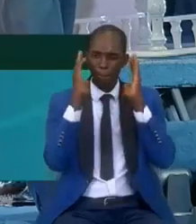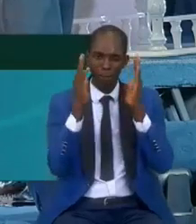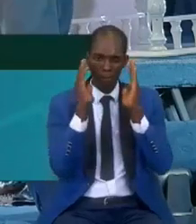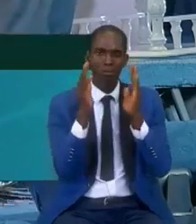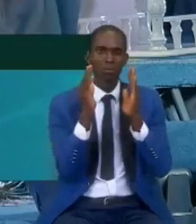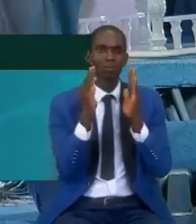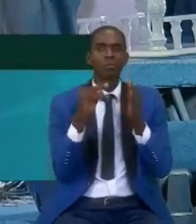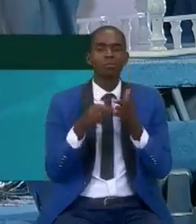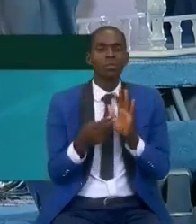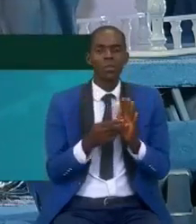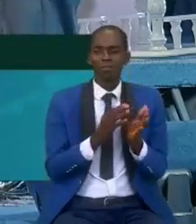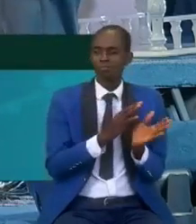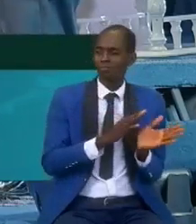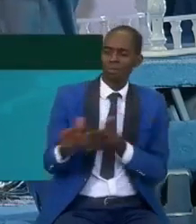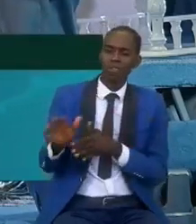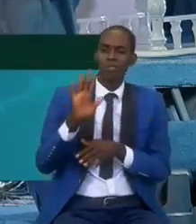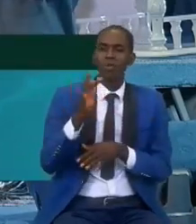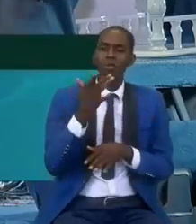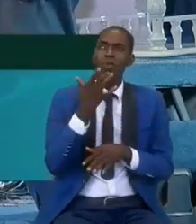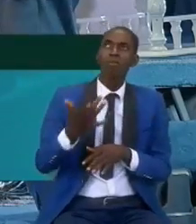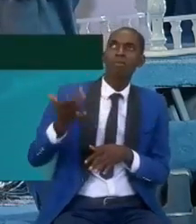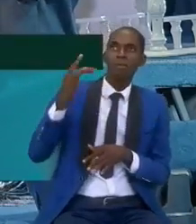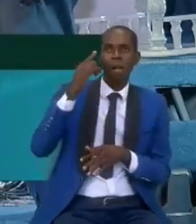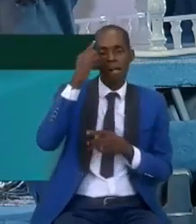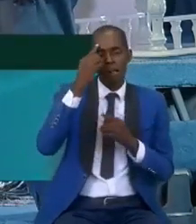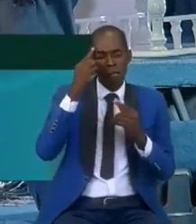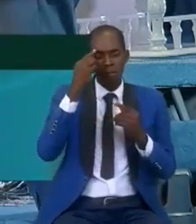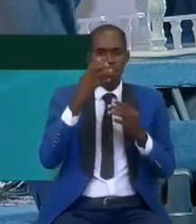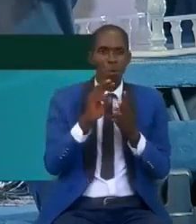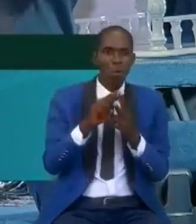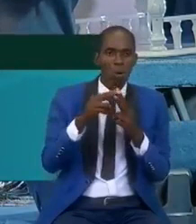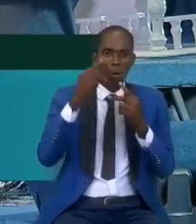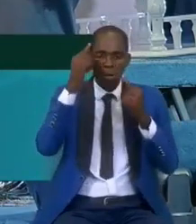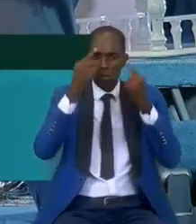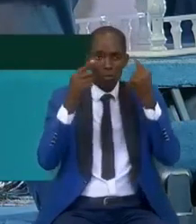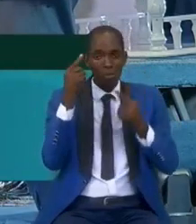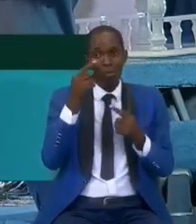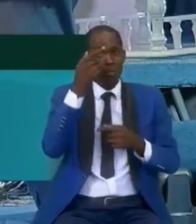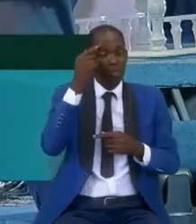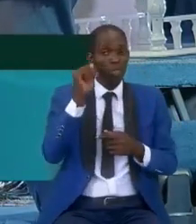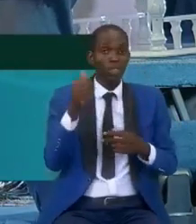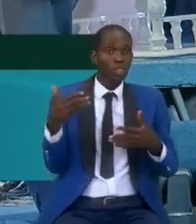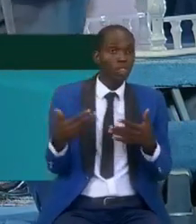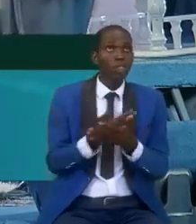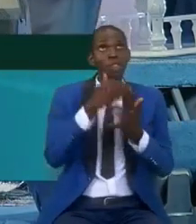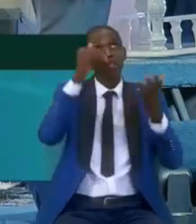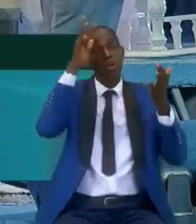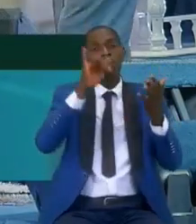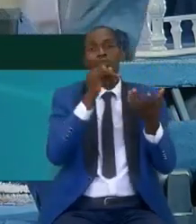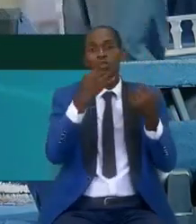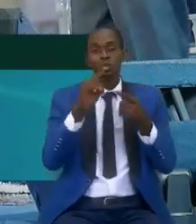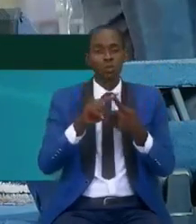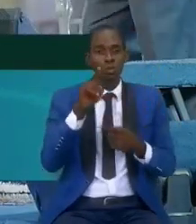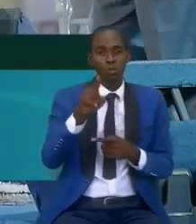because a new word is coming to you. A new assurance is coming to you. A new blessing is coming to